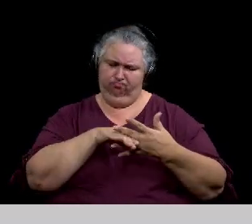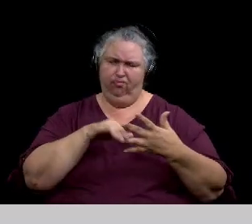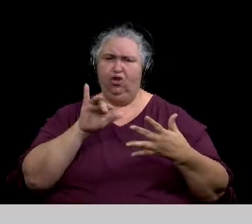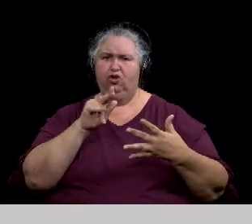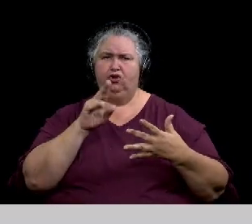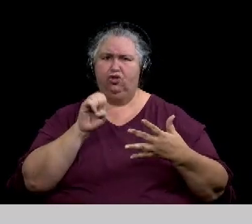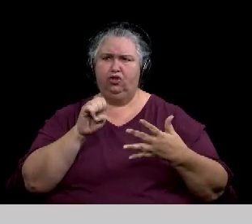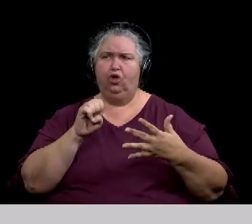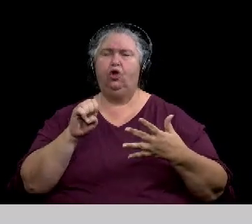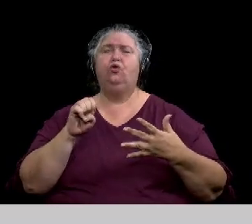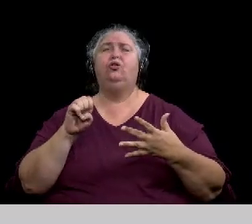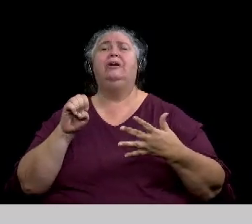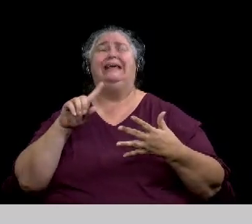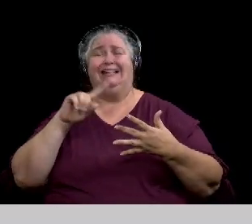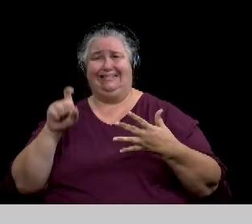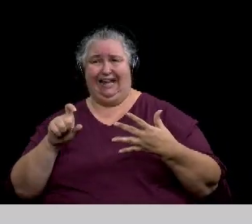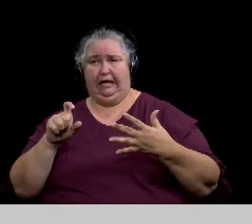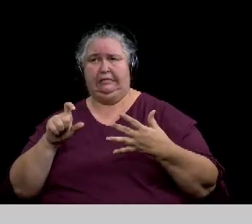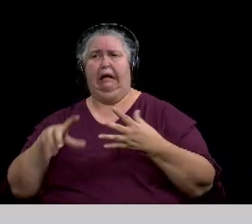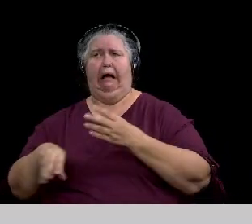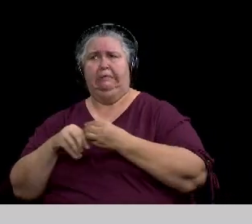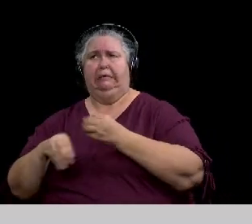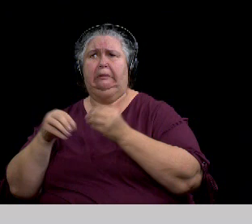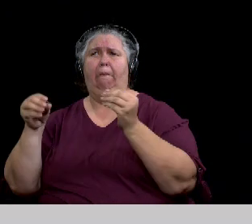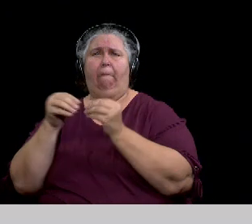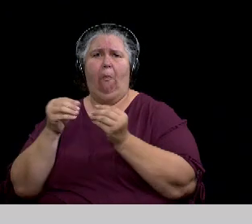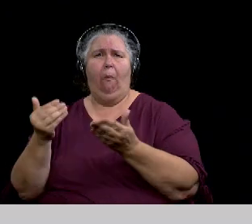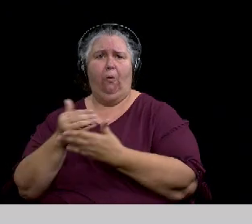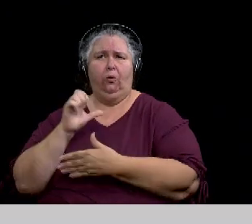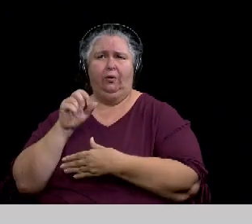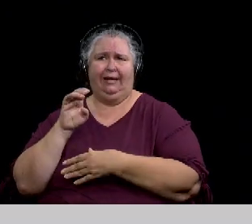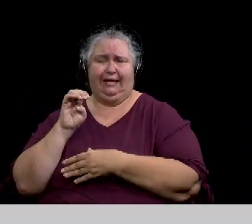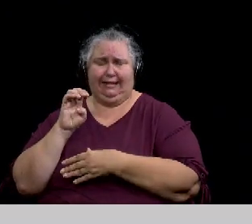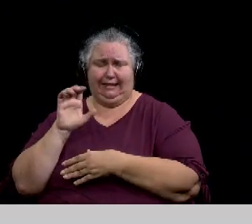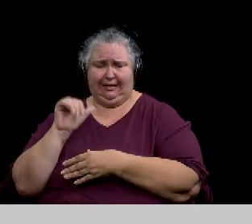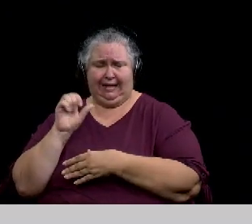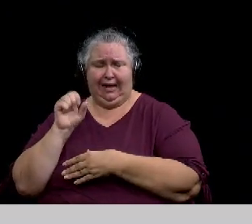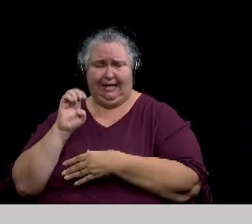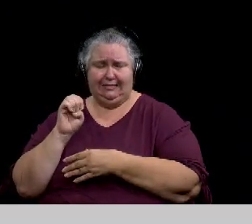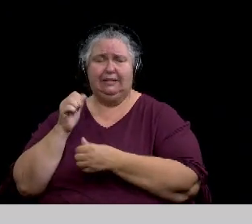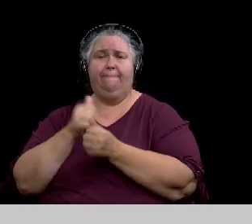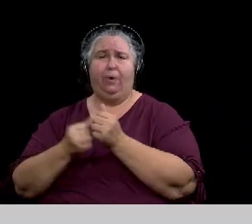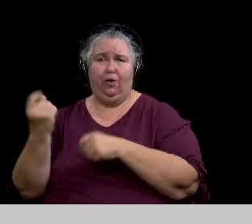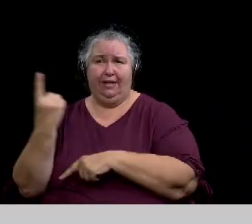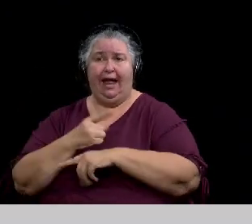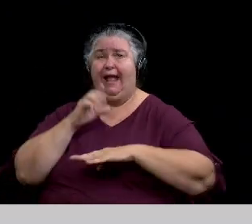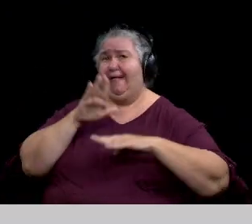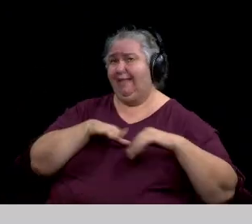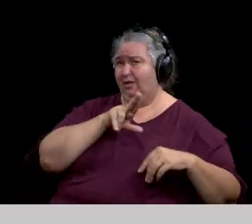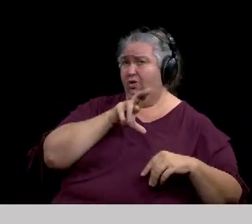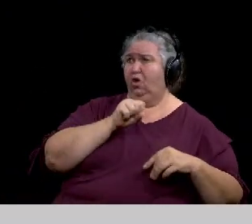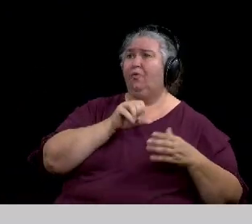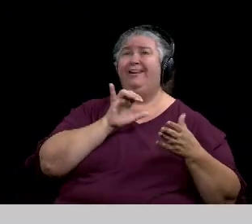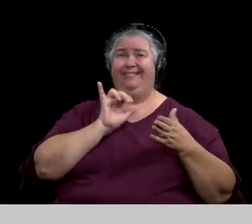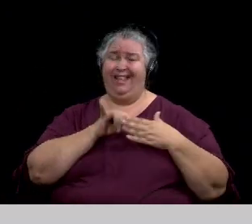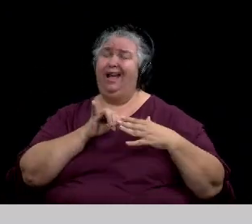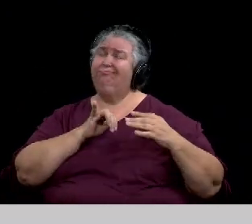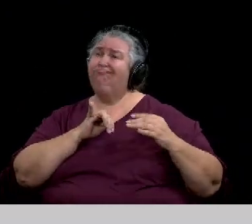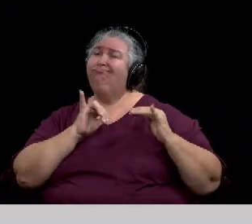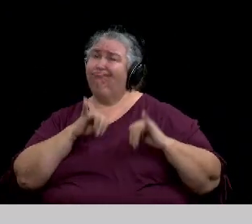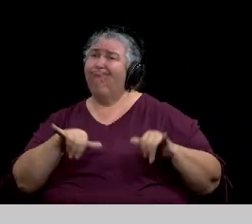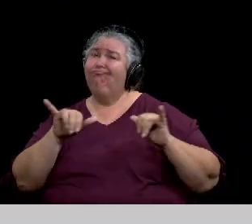more new cases per day per 100,000 than the United States, and that's been pretty consistent